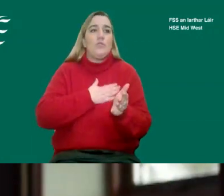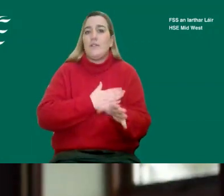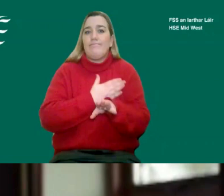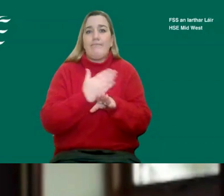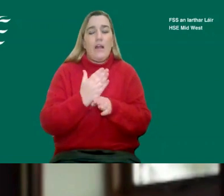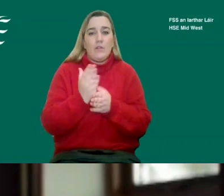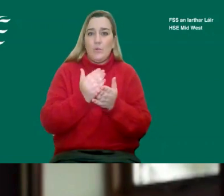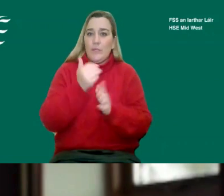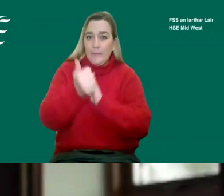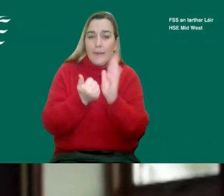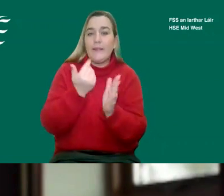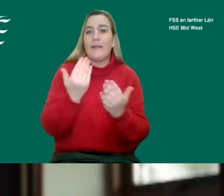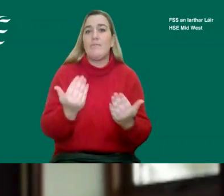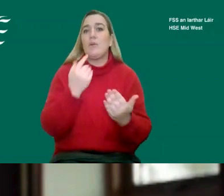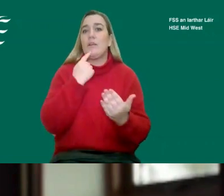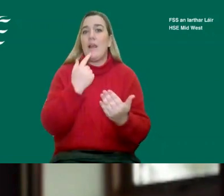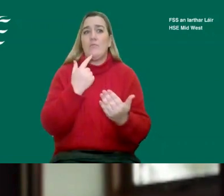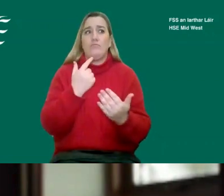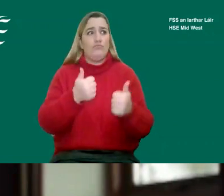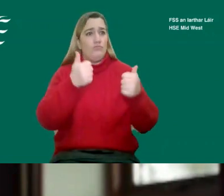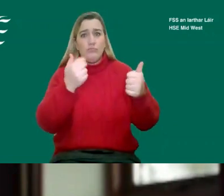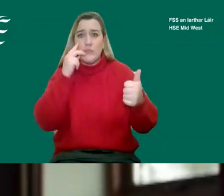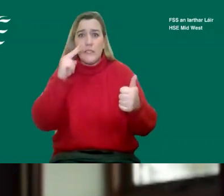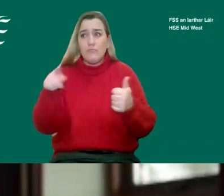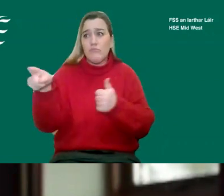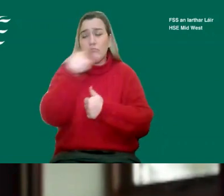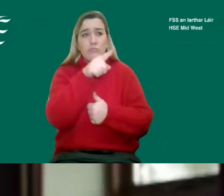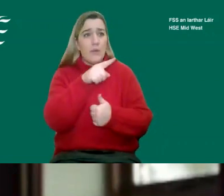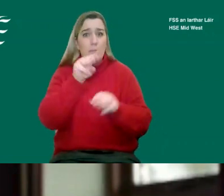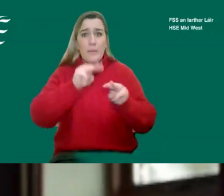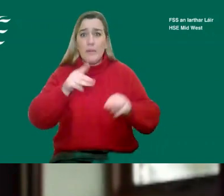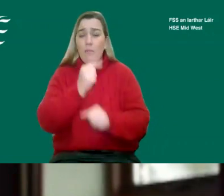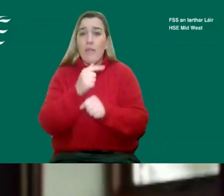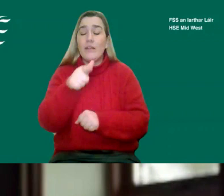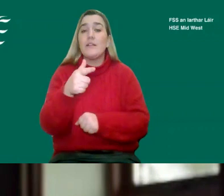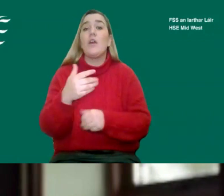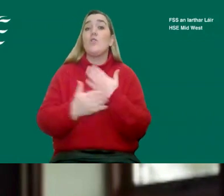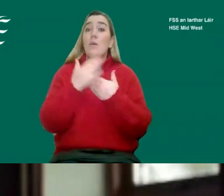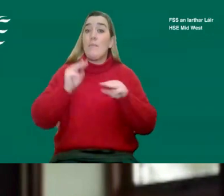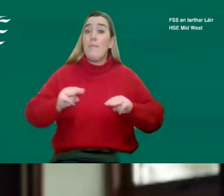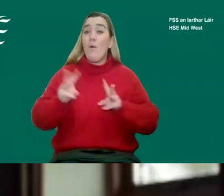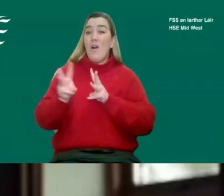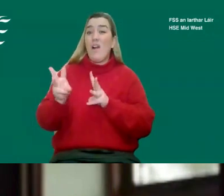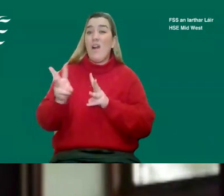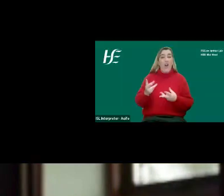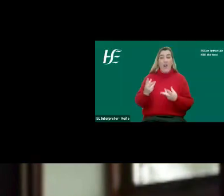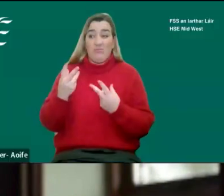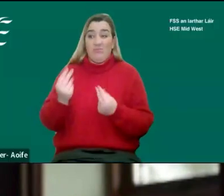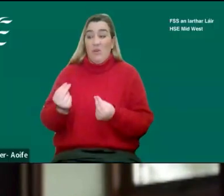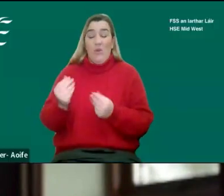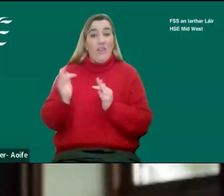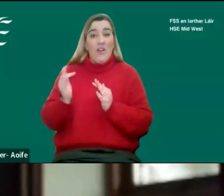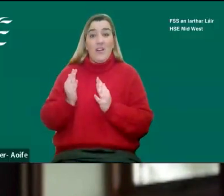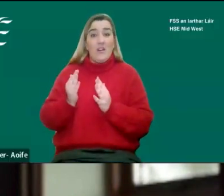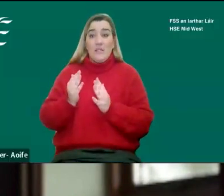it. But I think it's fantastic to see now that everybody's talking about it, and you know, even the younger people at work now are laughing, saying, oh, we'll have no